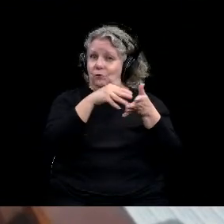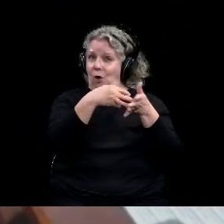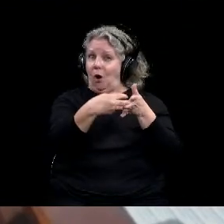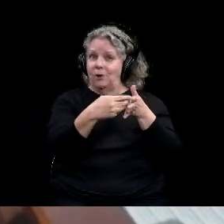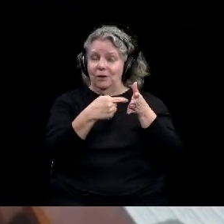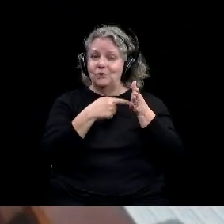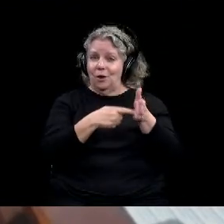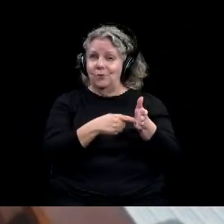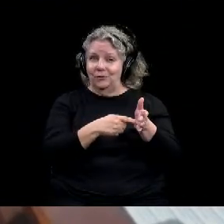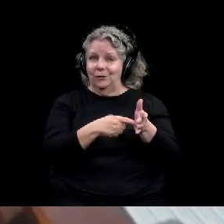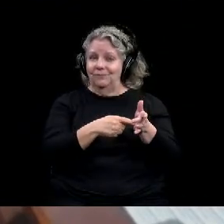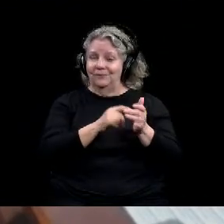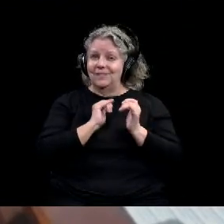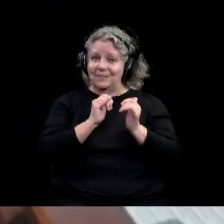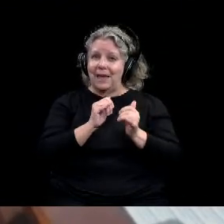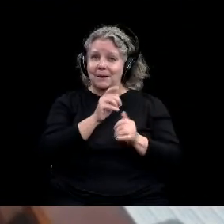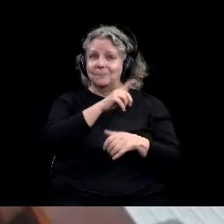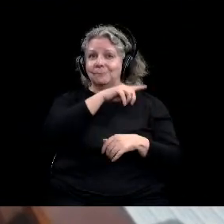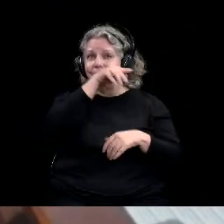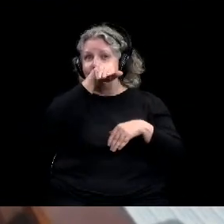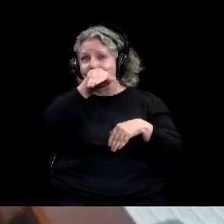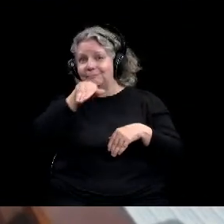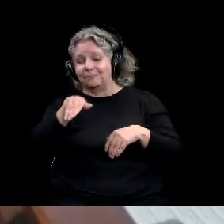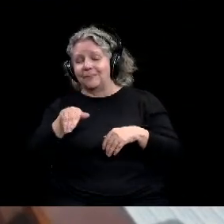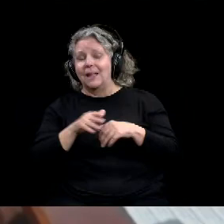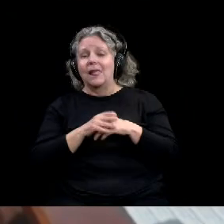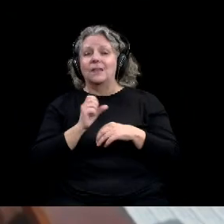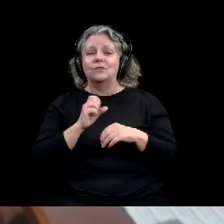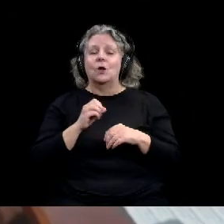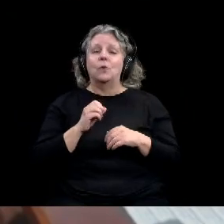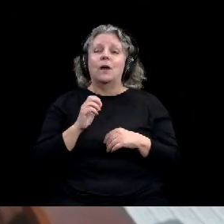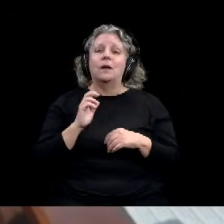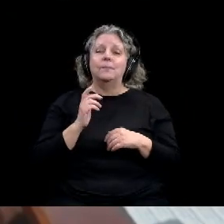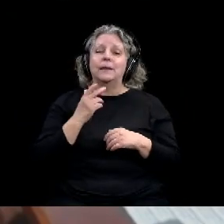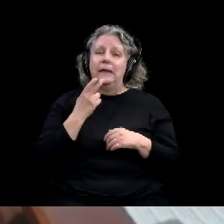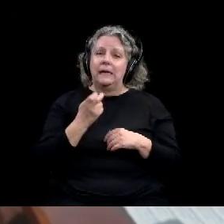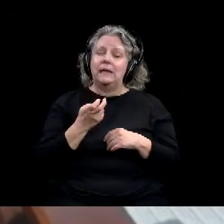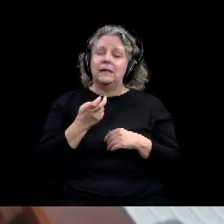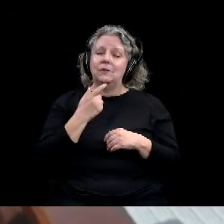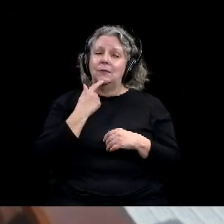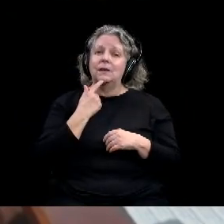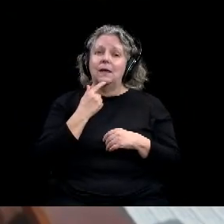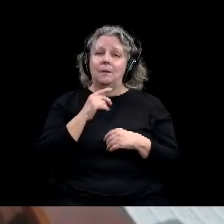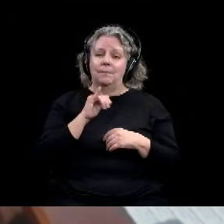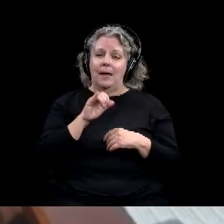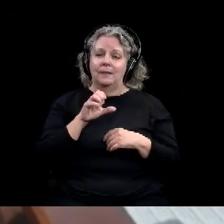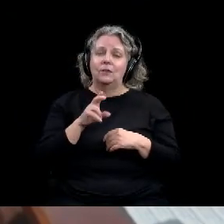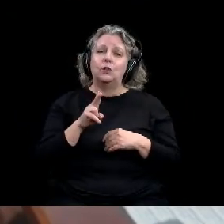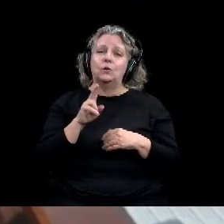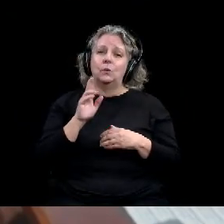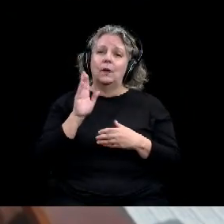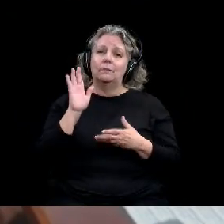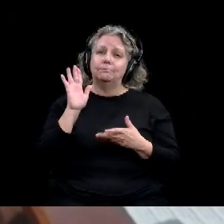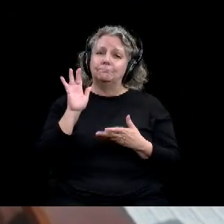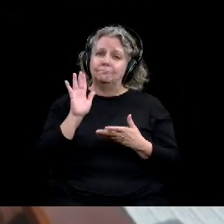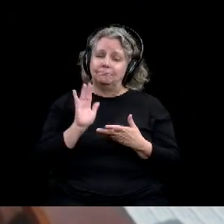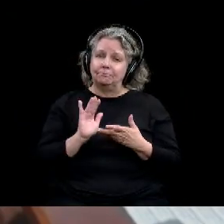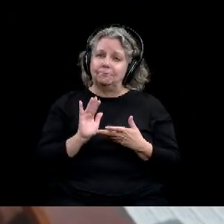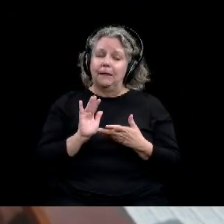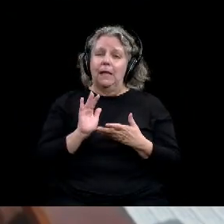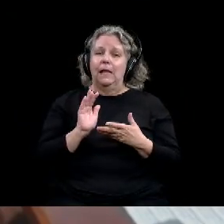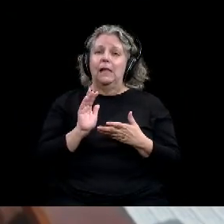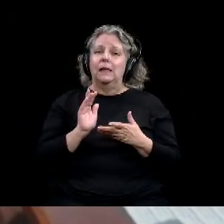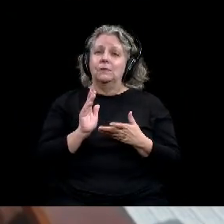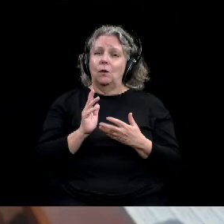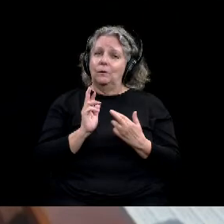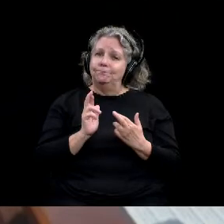ICU volumes. We certainly have seen that over the last week. I'm hopeful that trend continues. That would allow